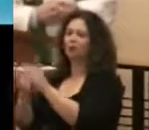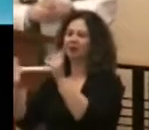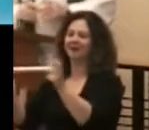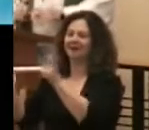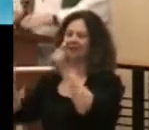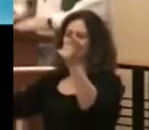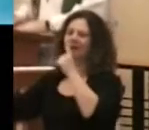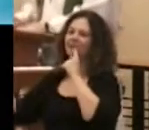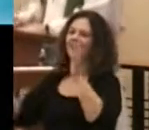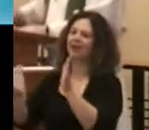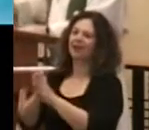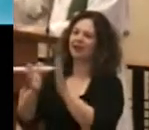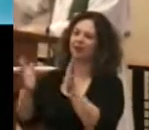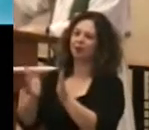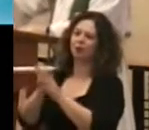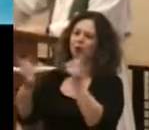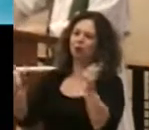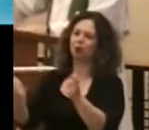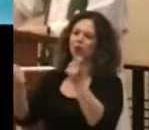Alleluia,